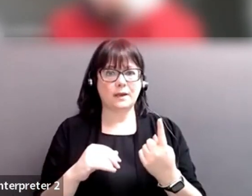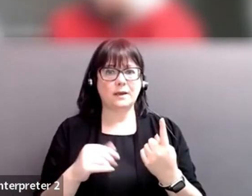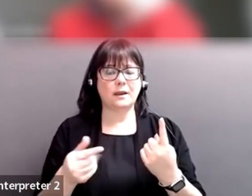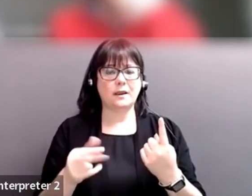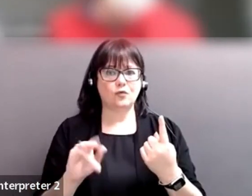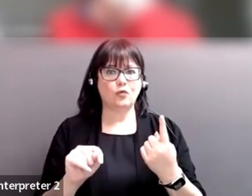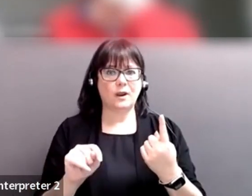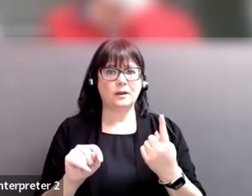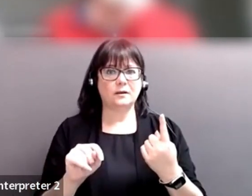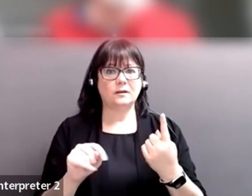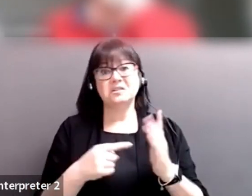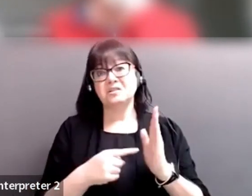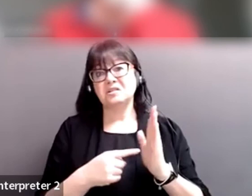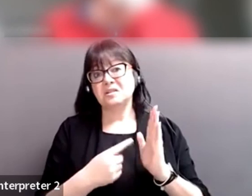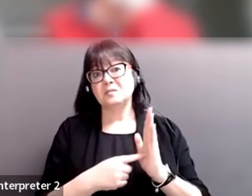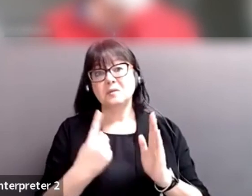forward.